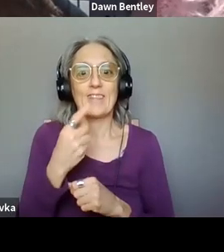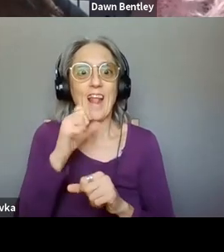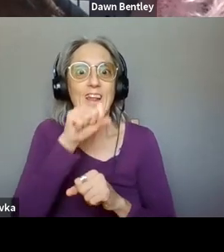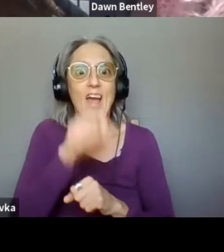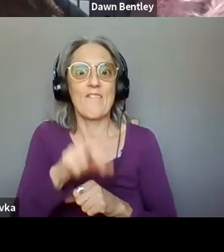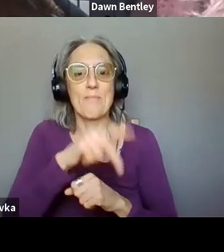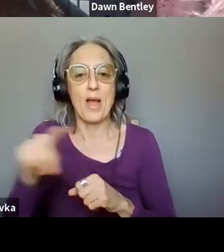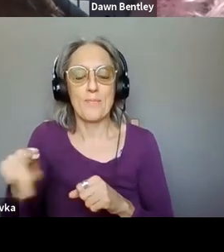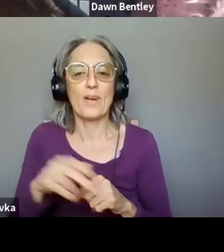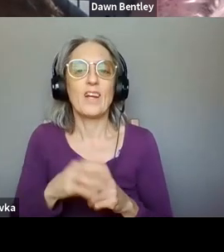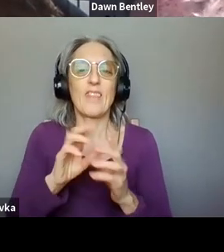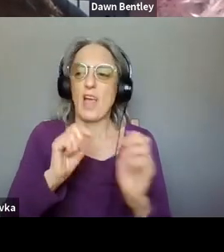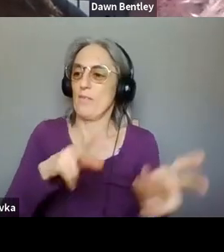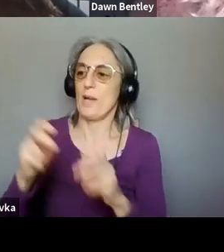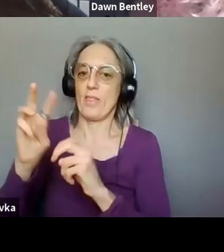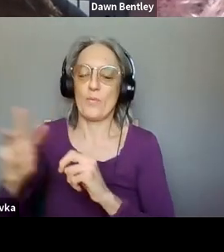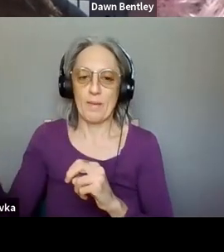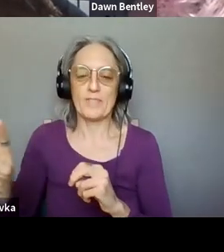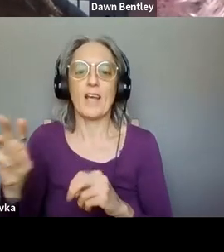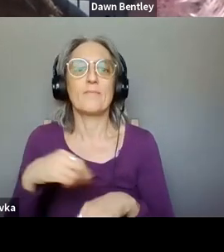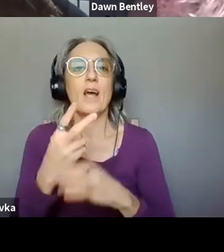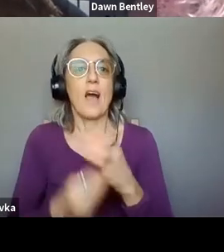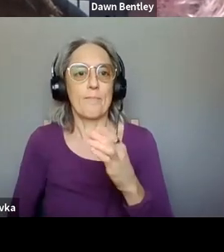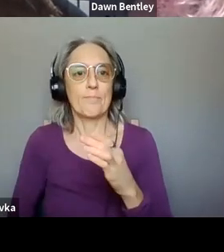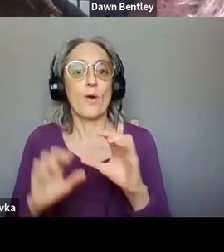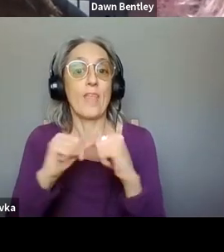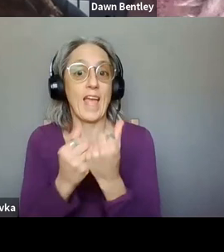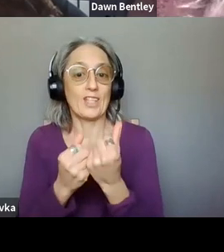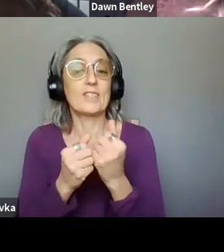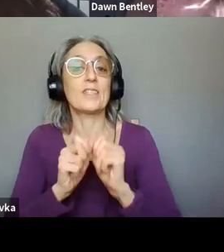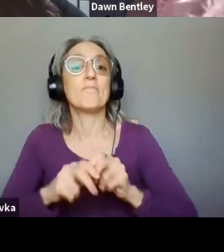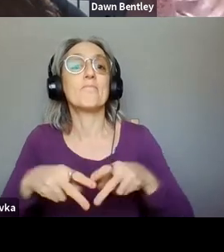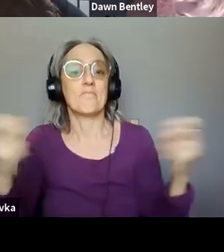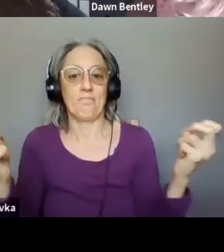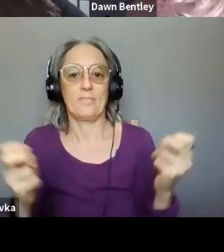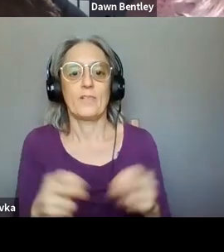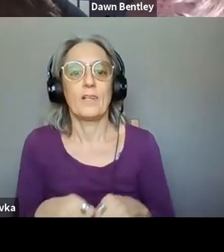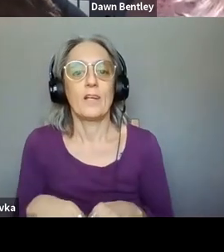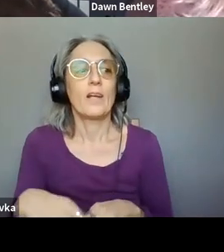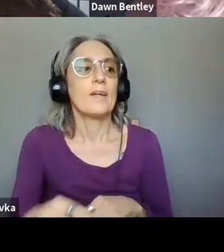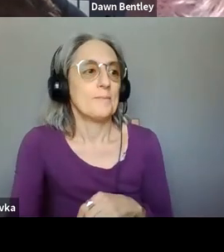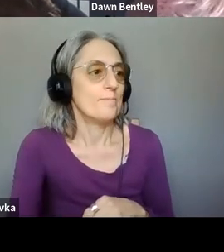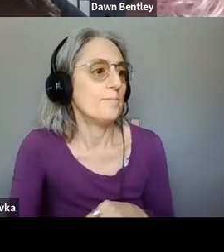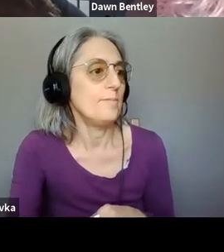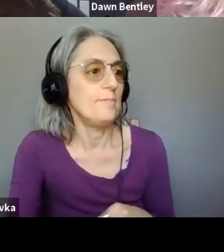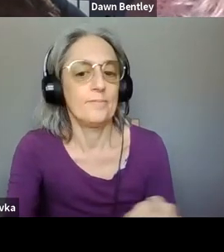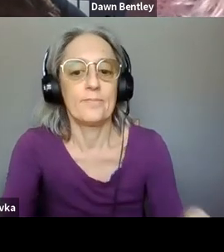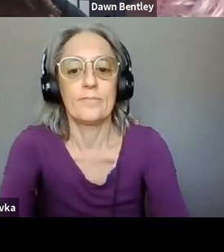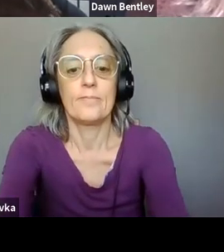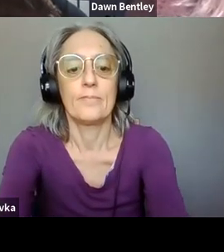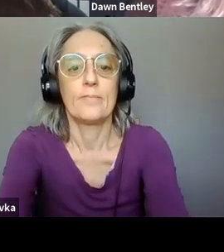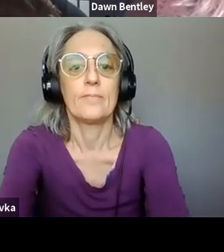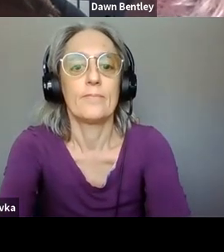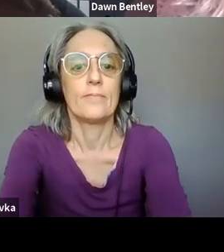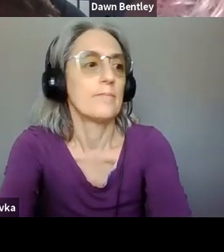that available as well with this recording on the on both agencies' websites. But We had one person ask, can you clarify